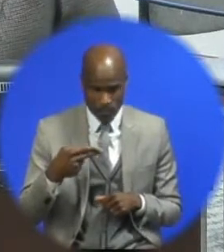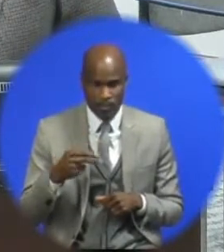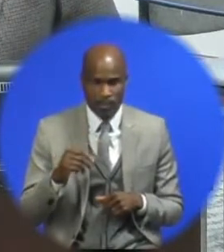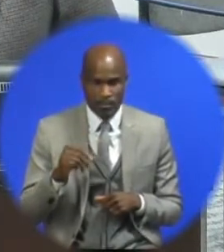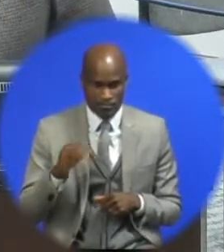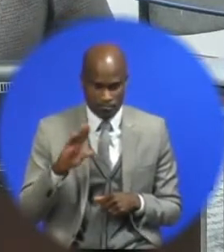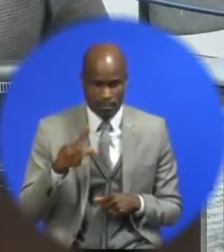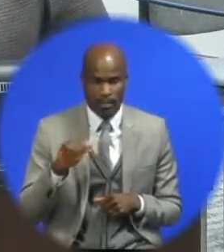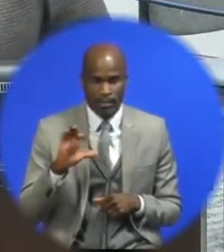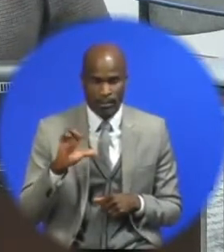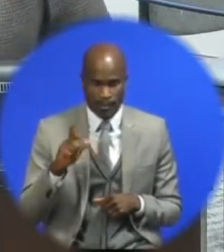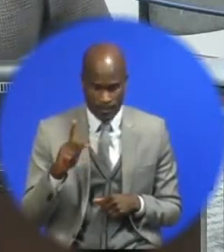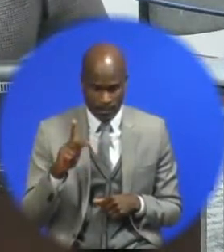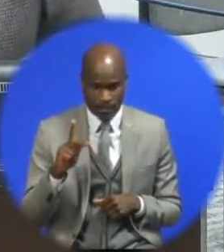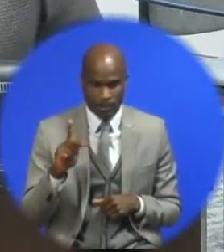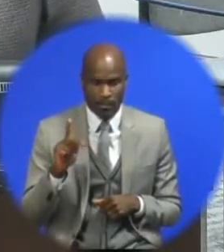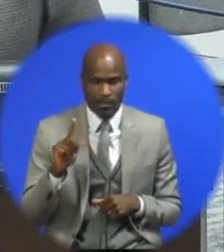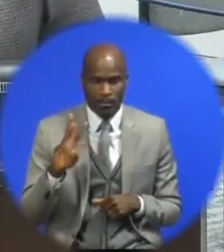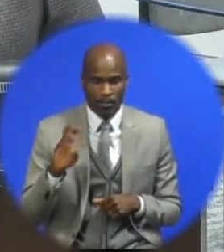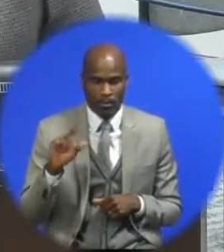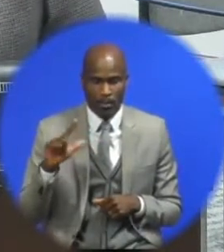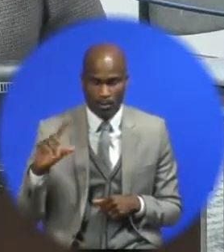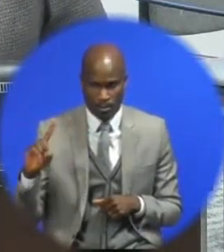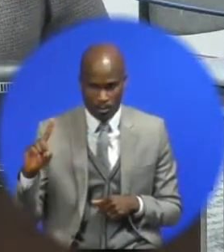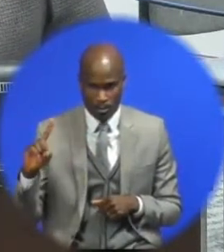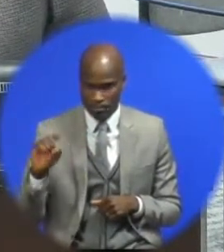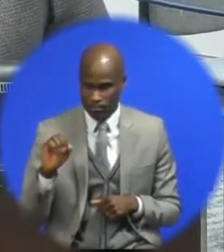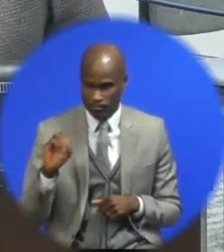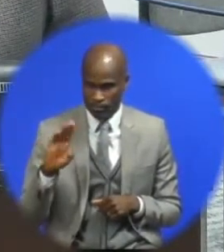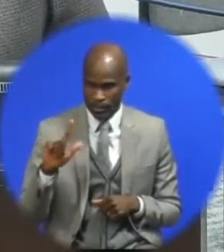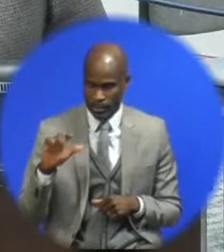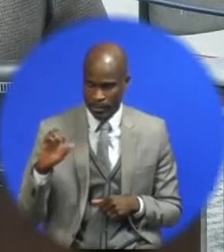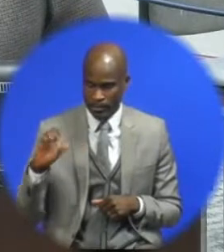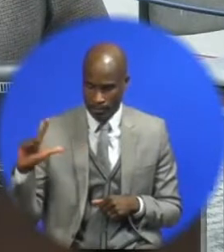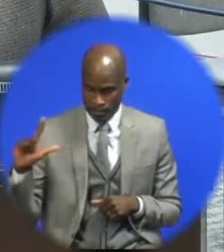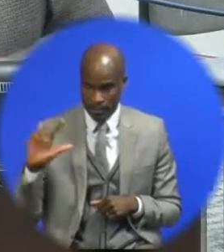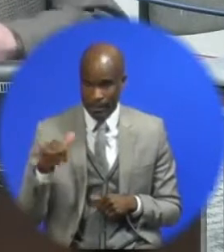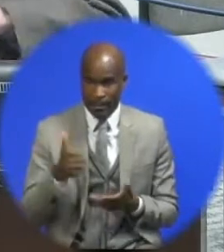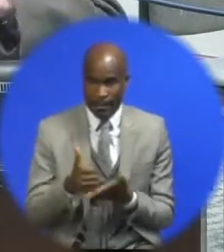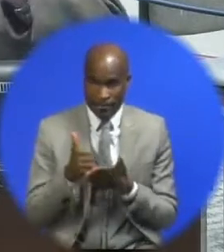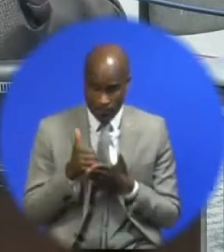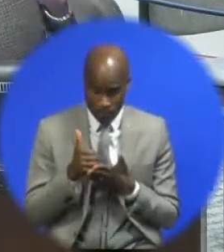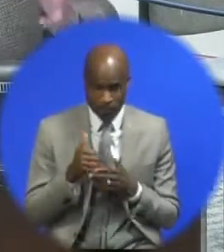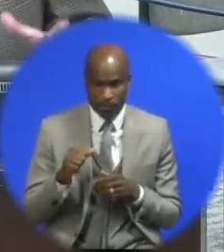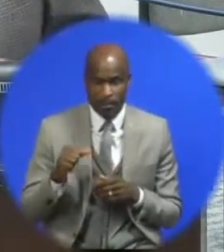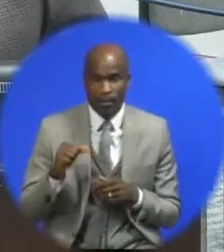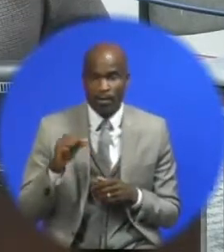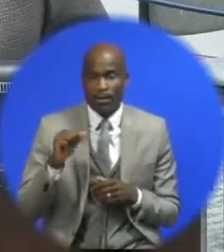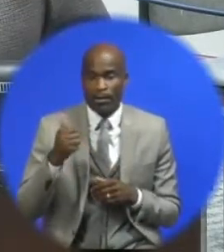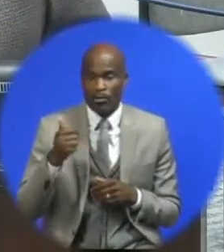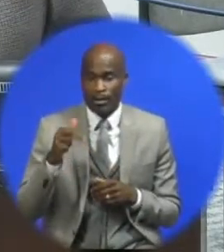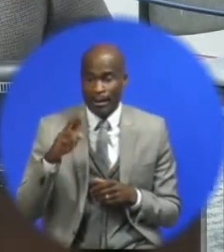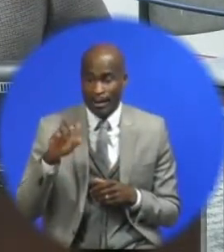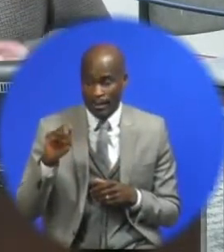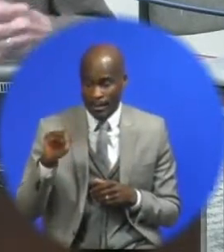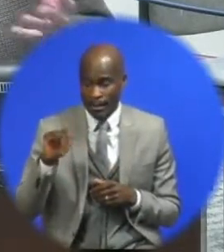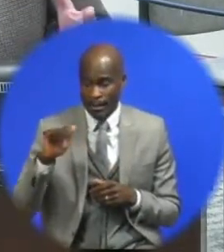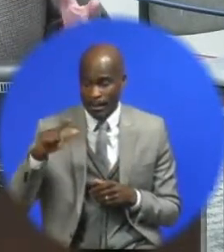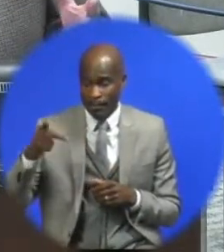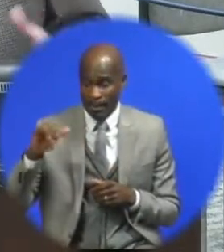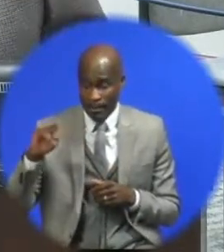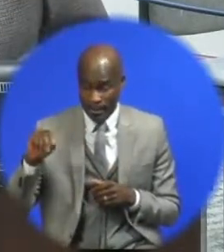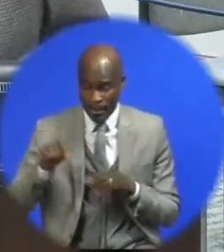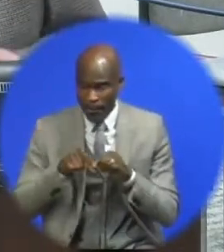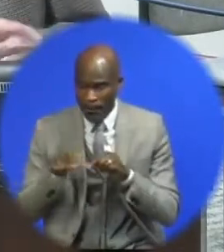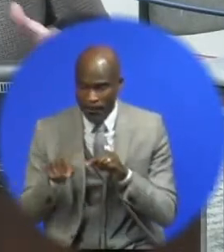State Trail, and it goes from downtown Morganton through Glen Alpine, around Lake James, through